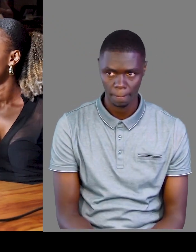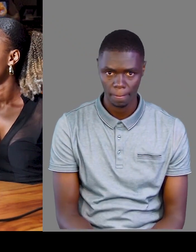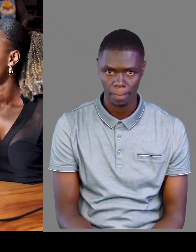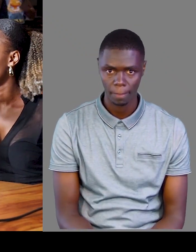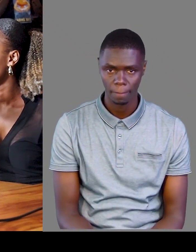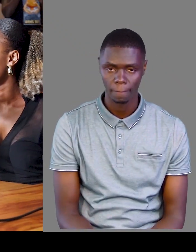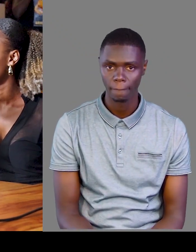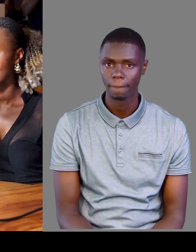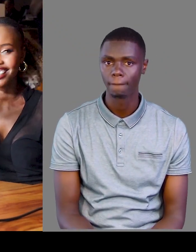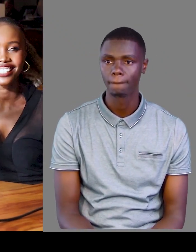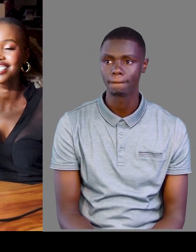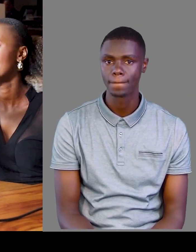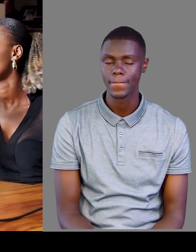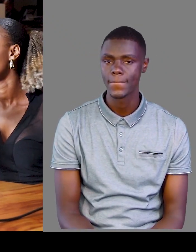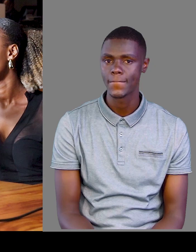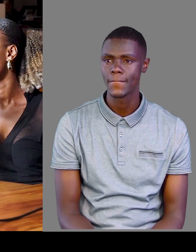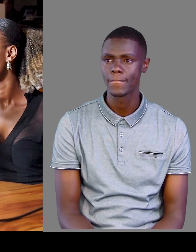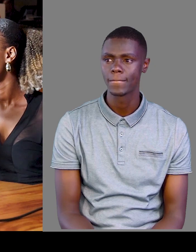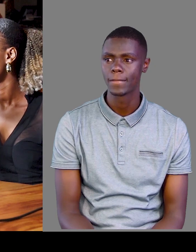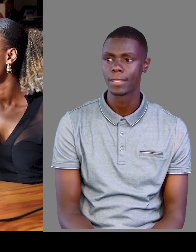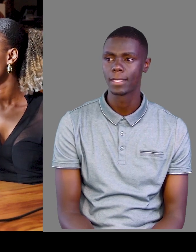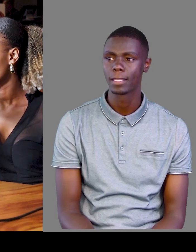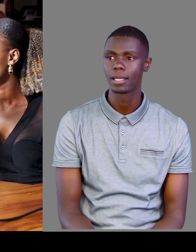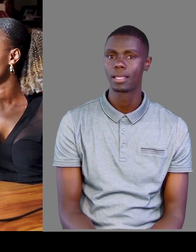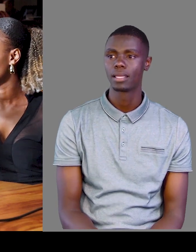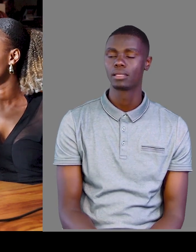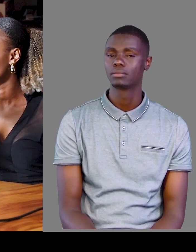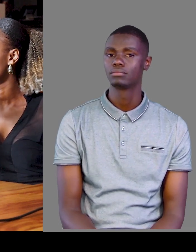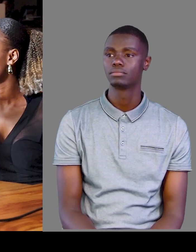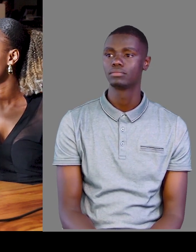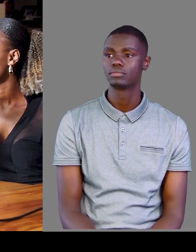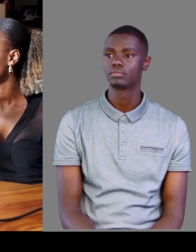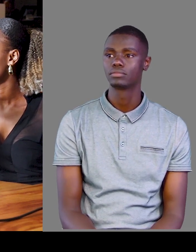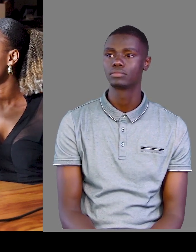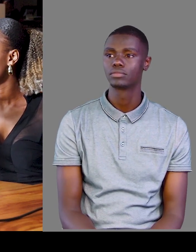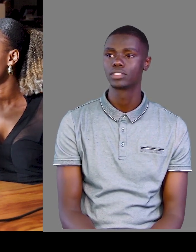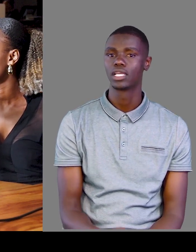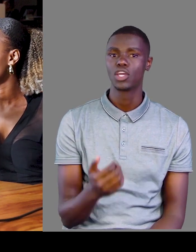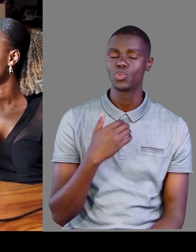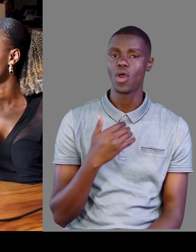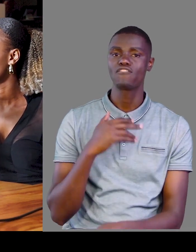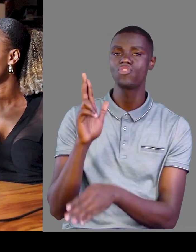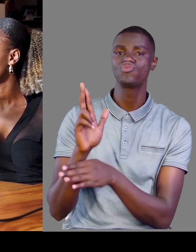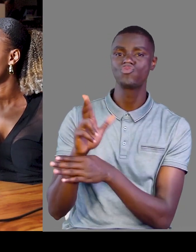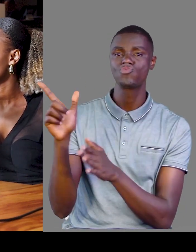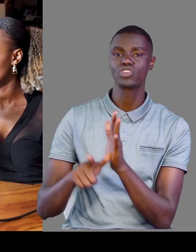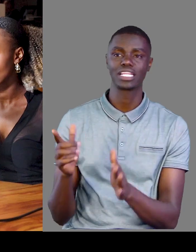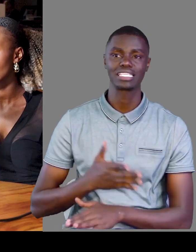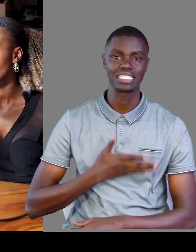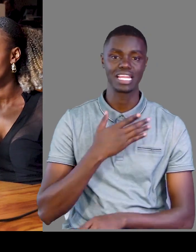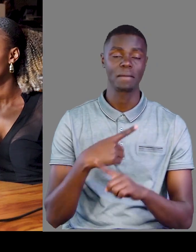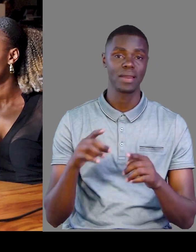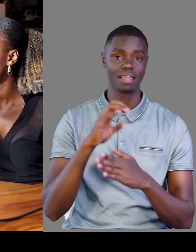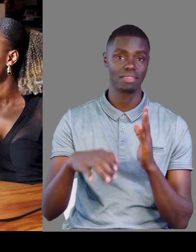ningepost kidogo. Hiyo ni hasira yako, unajua utafanya nayo. Kuna useless hasira, unaona. But at the end of the